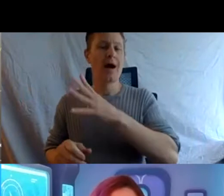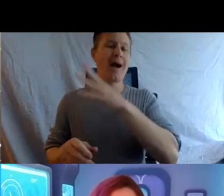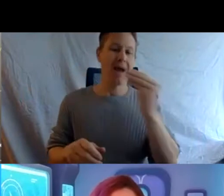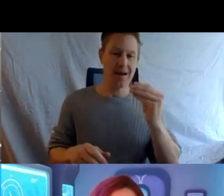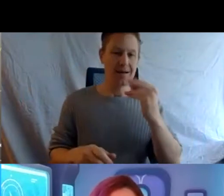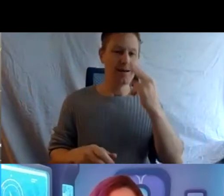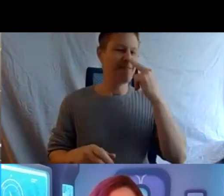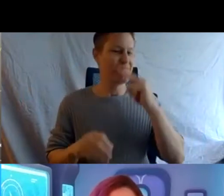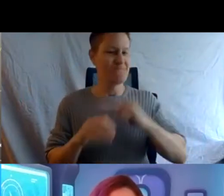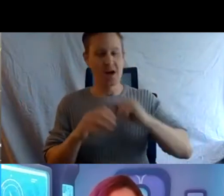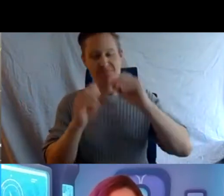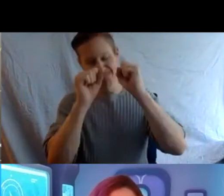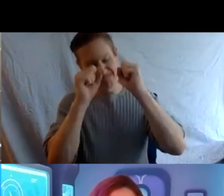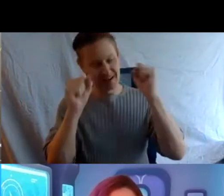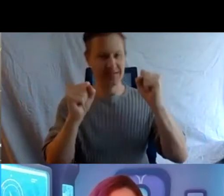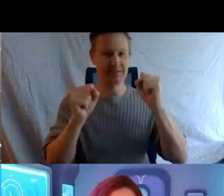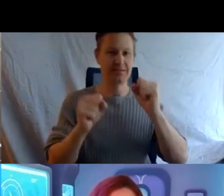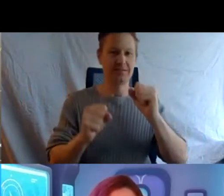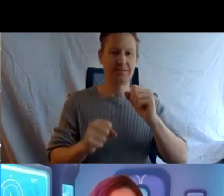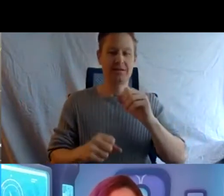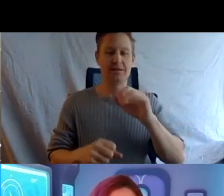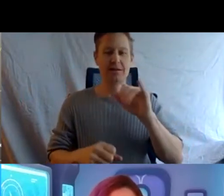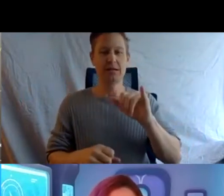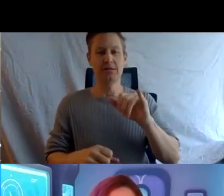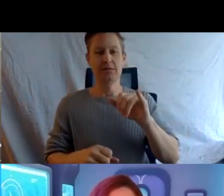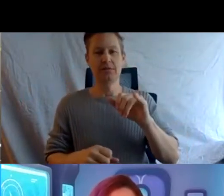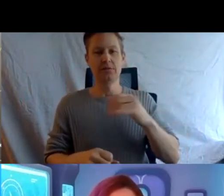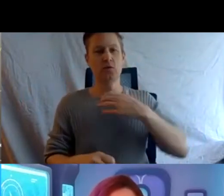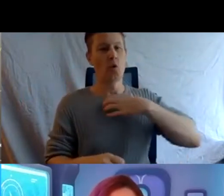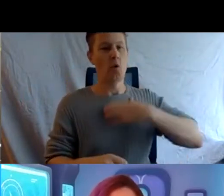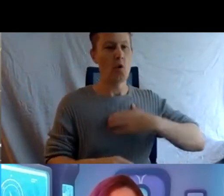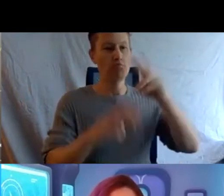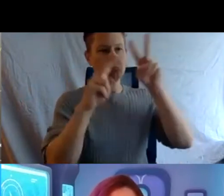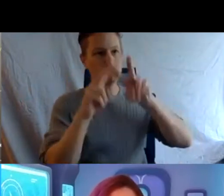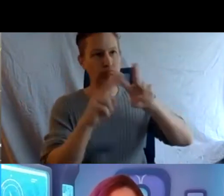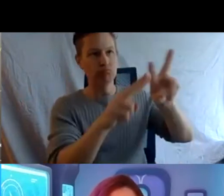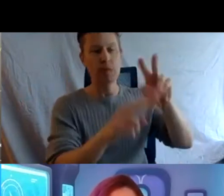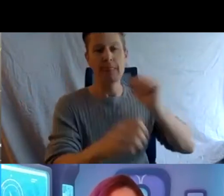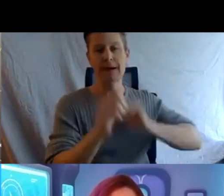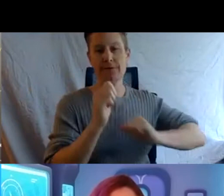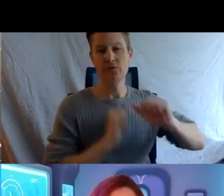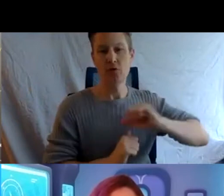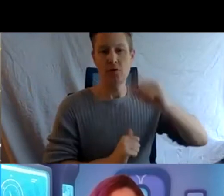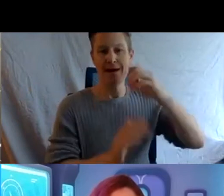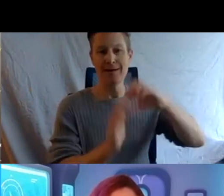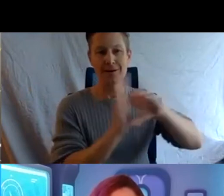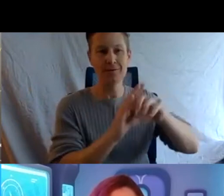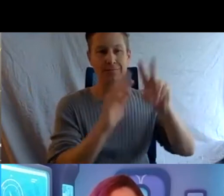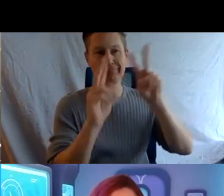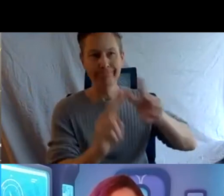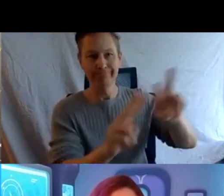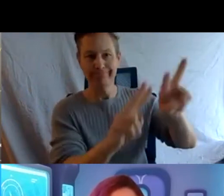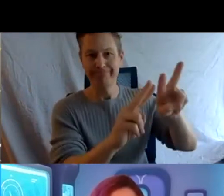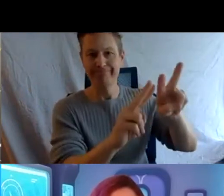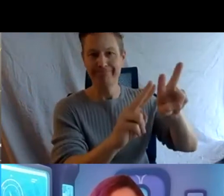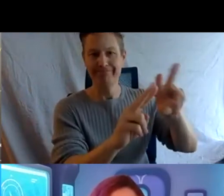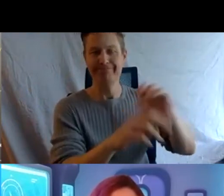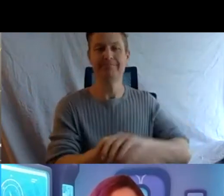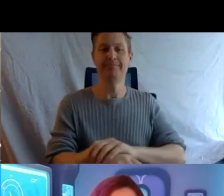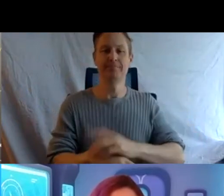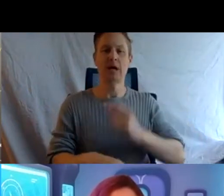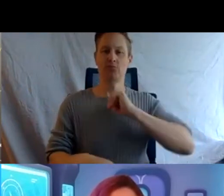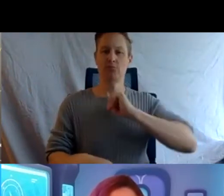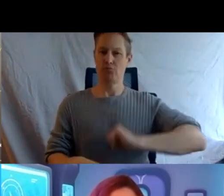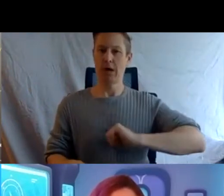right? You know, because it's an aspirational show. So I was very proud of all the people who did that